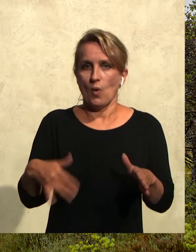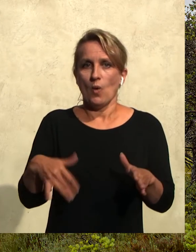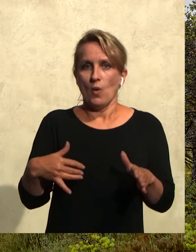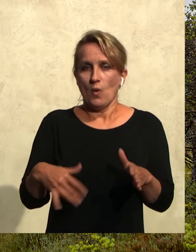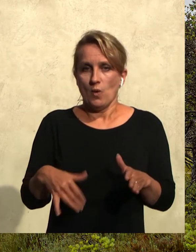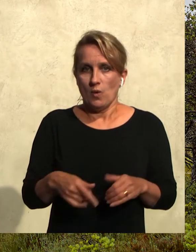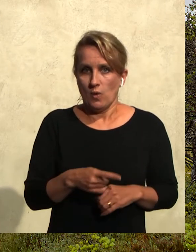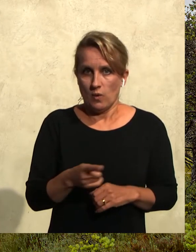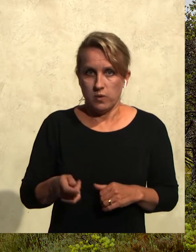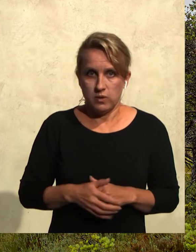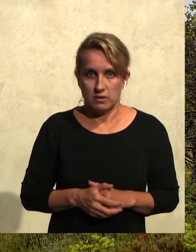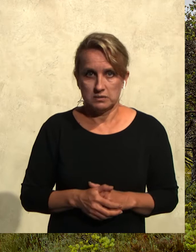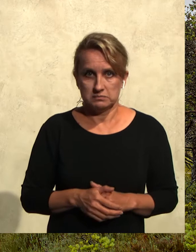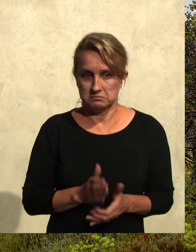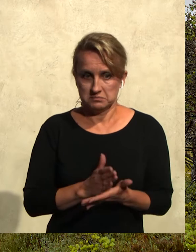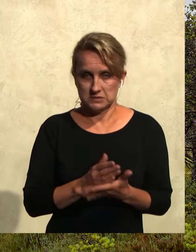invisible